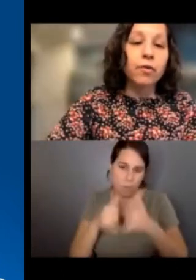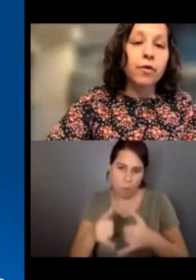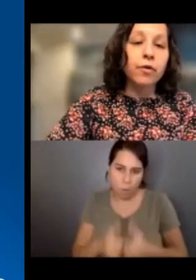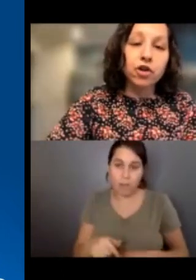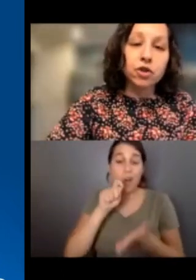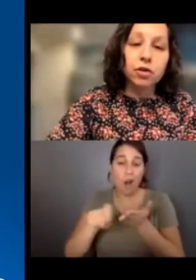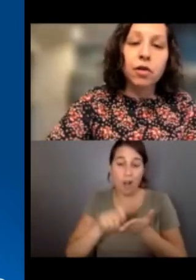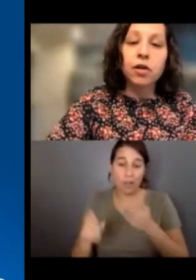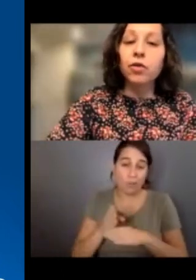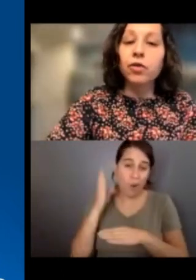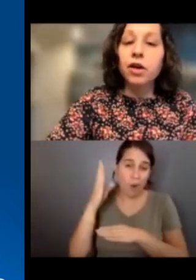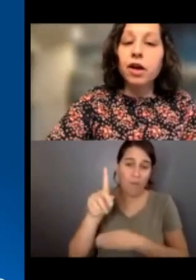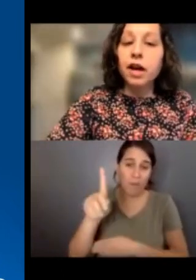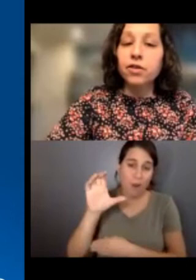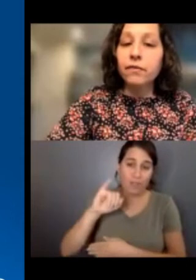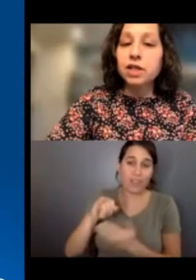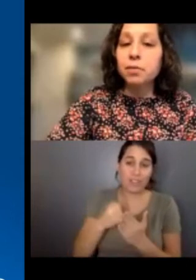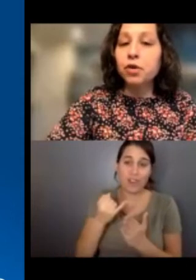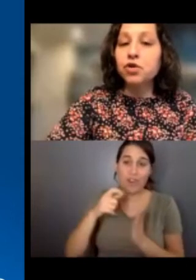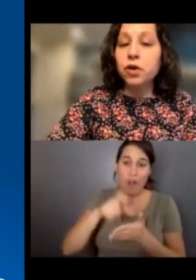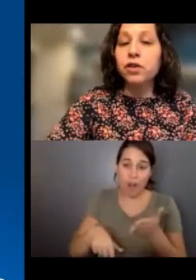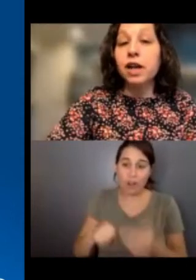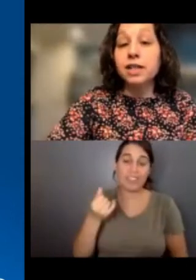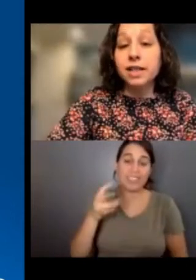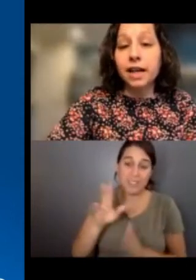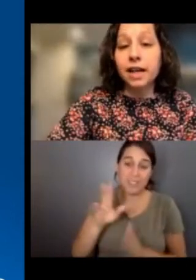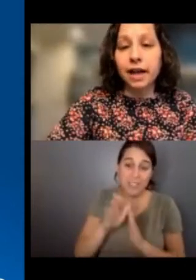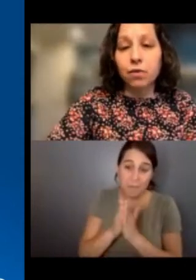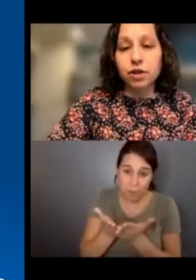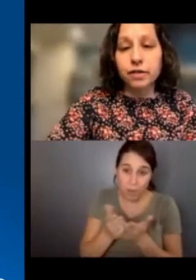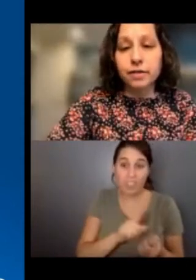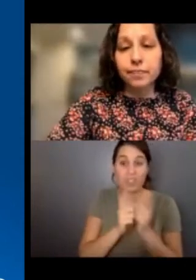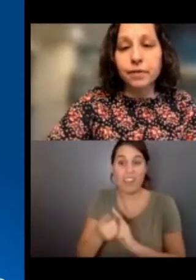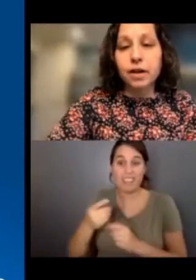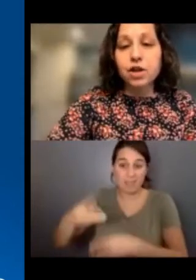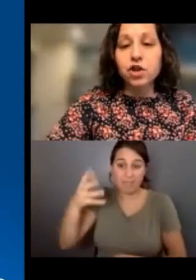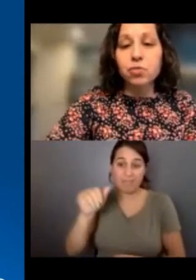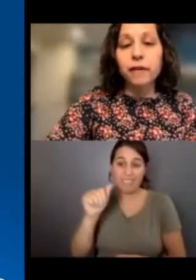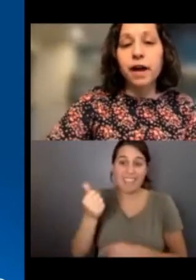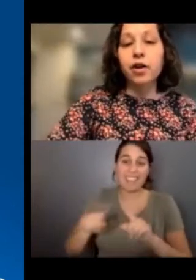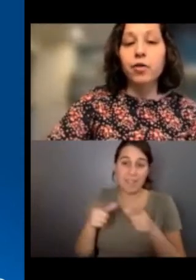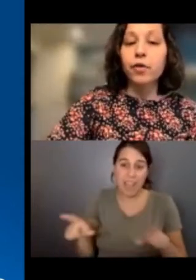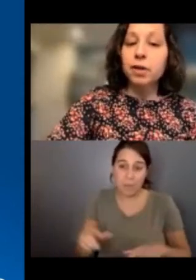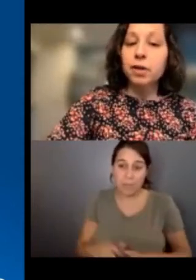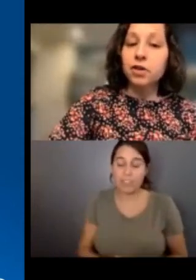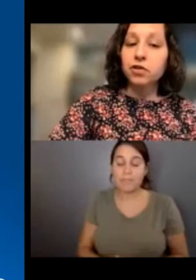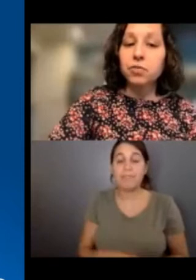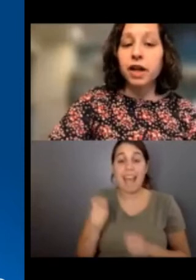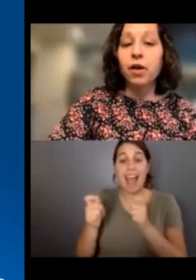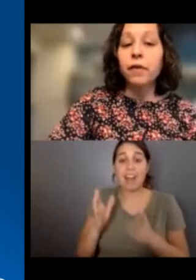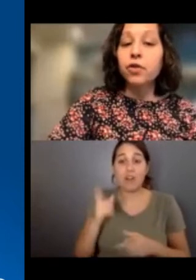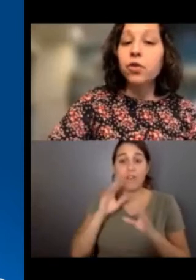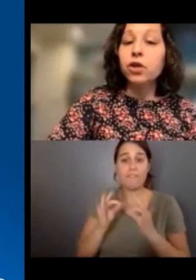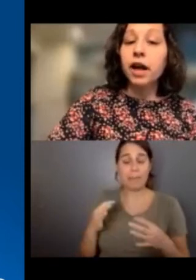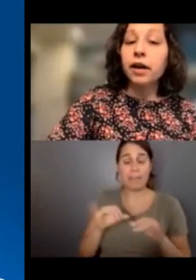over 100 journal articles and 17 books translated into 10 languages. She's been the editor of Family Systems in Health